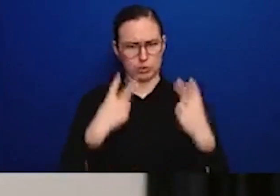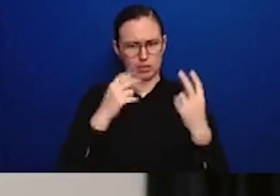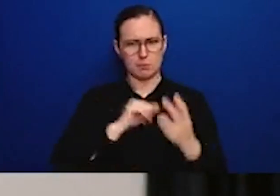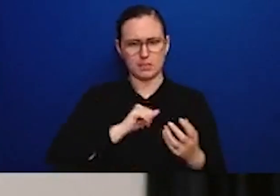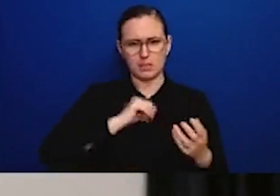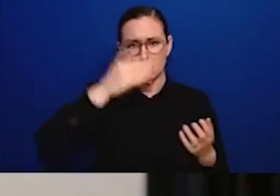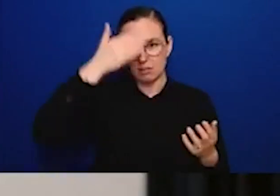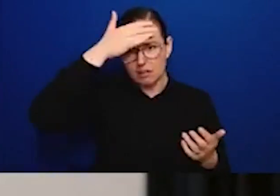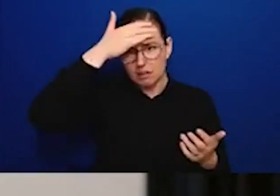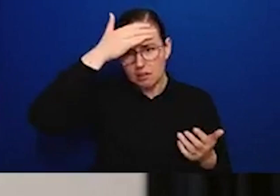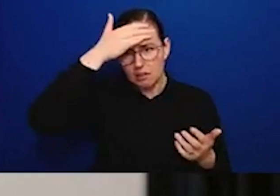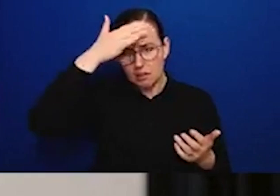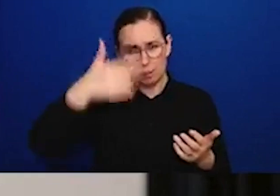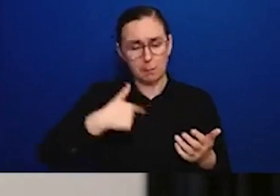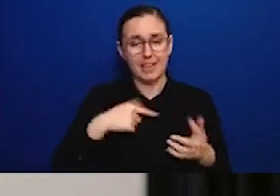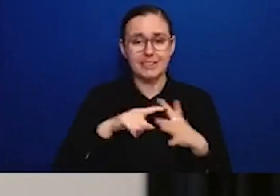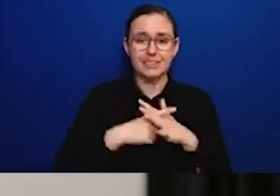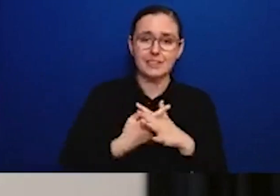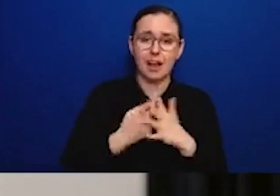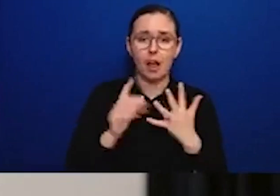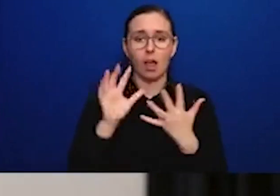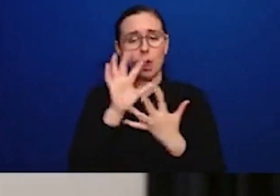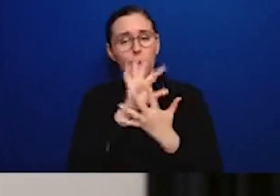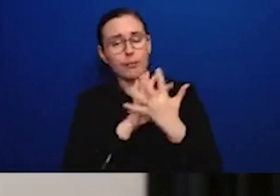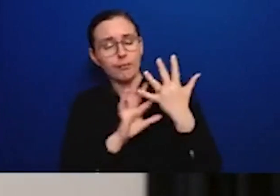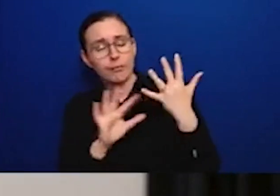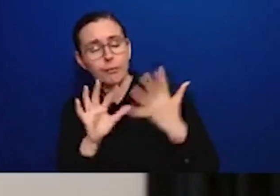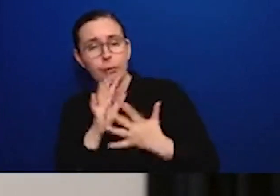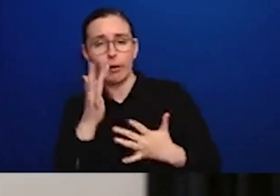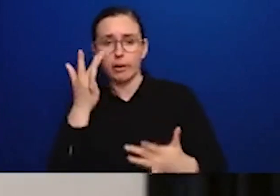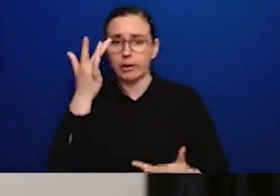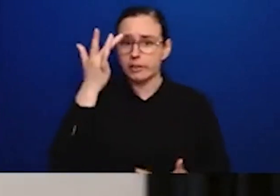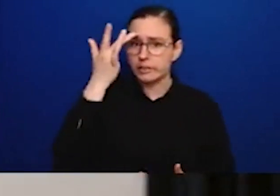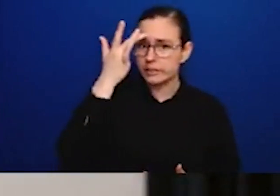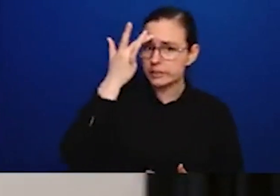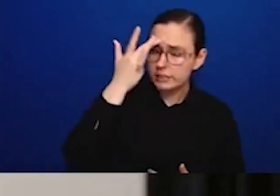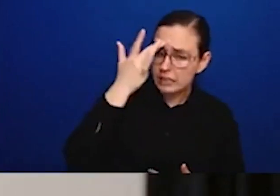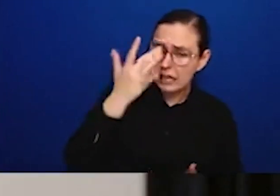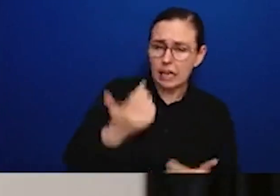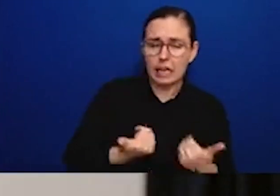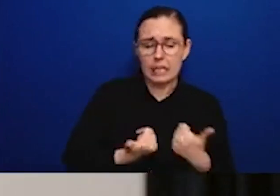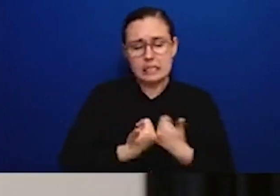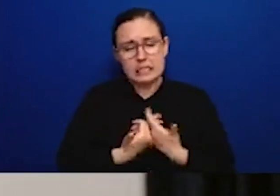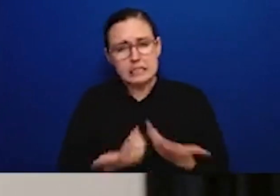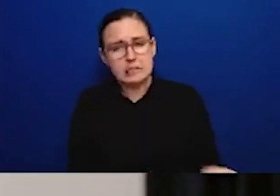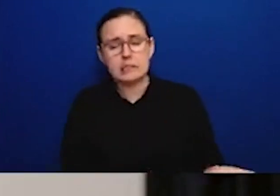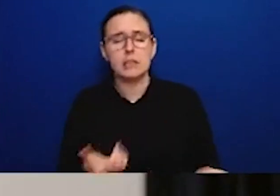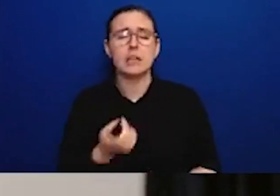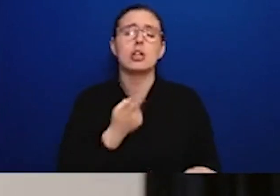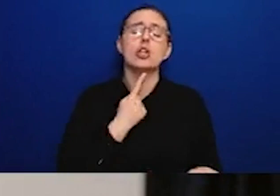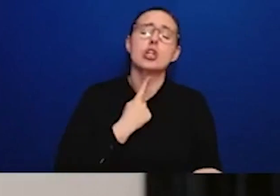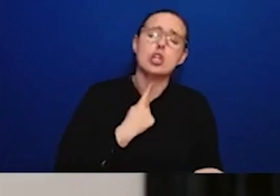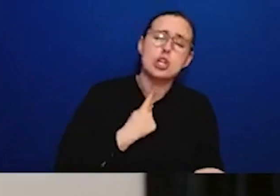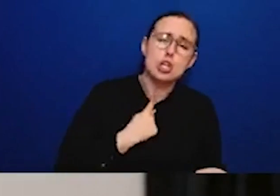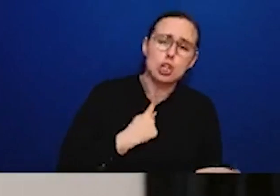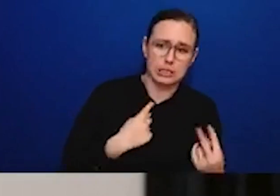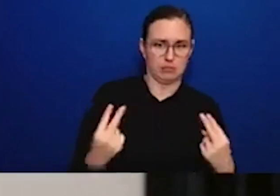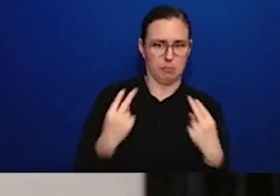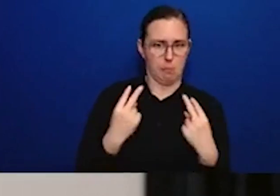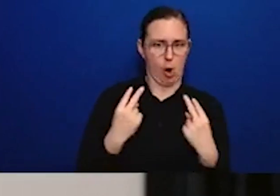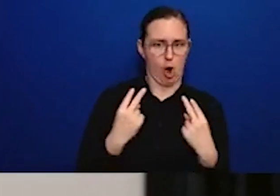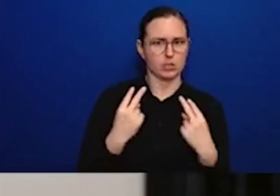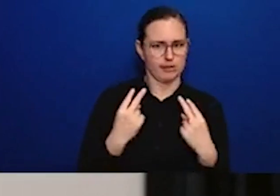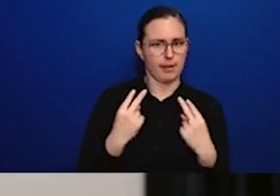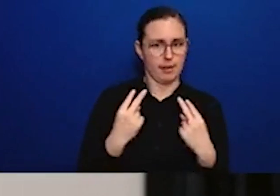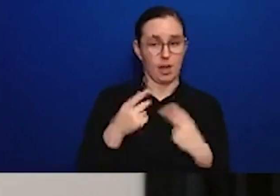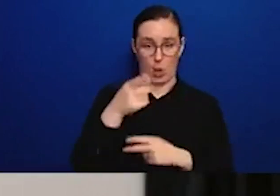headache, rapid breathing and heartbeat, and extreme thirst. If someone experiences any of these symptoms during extreme